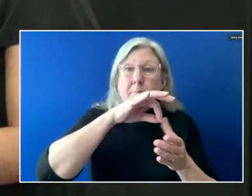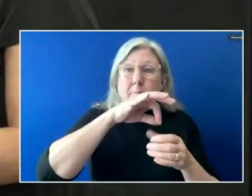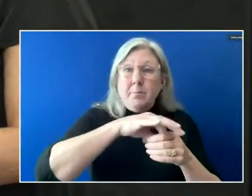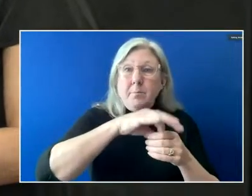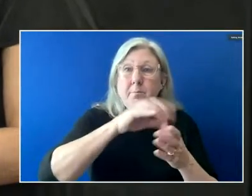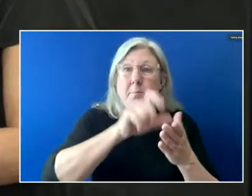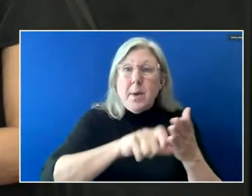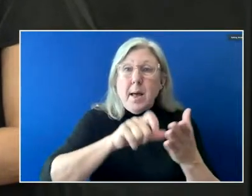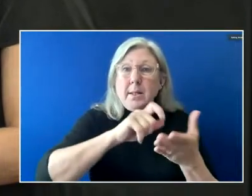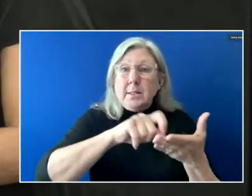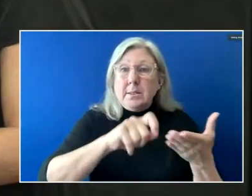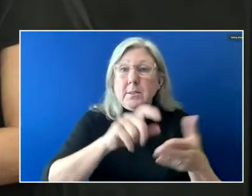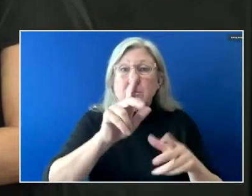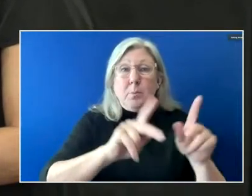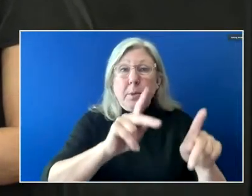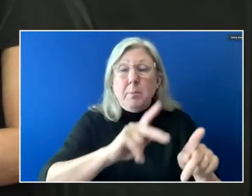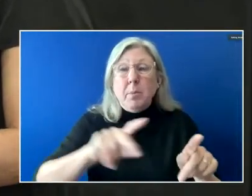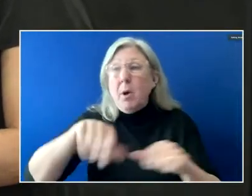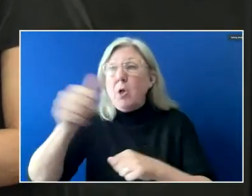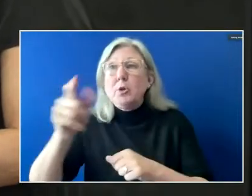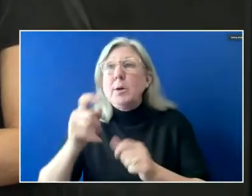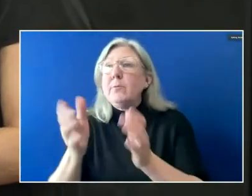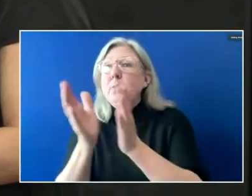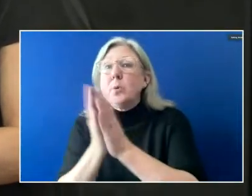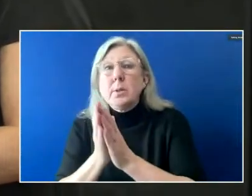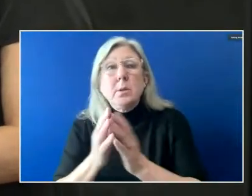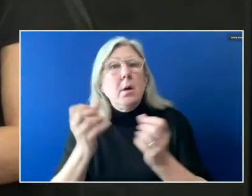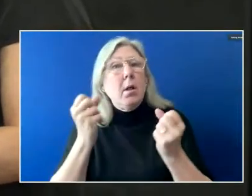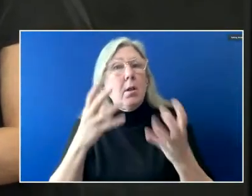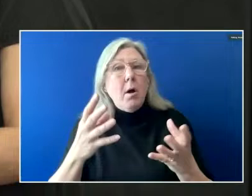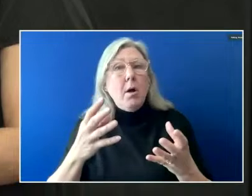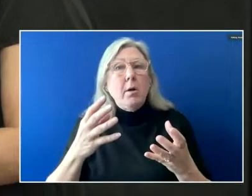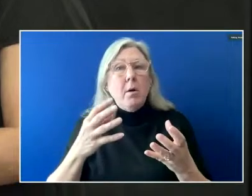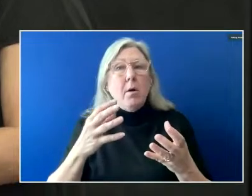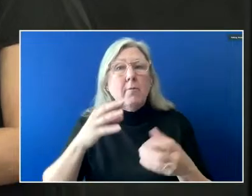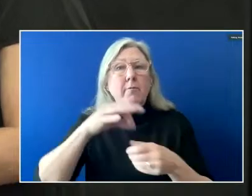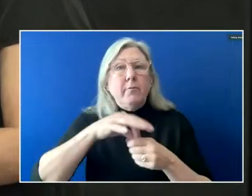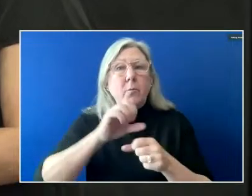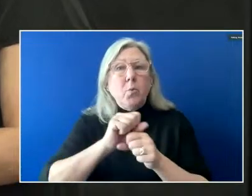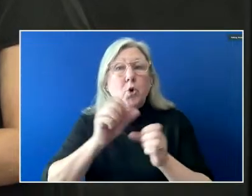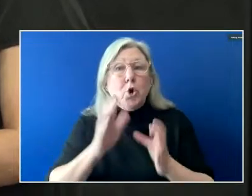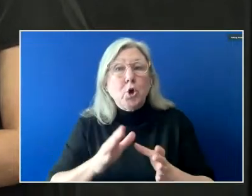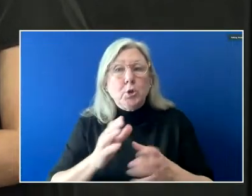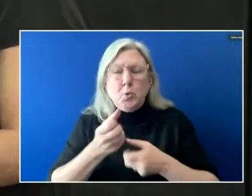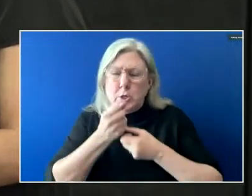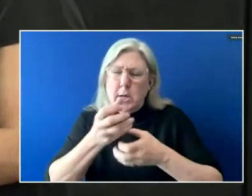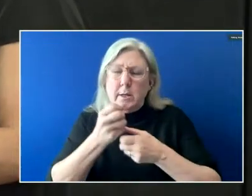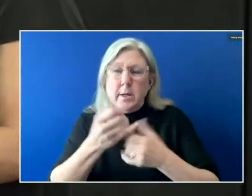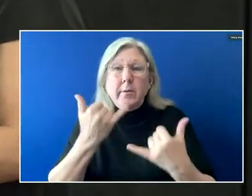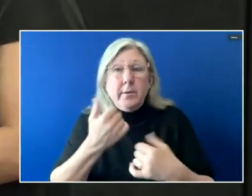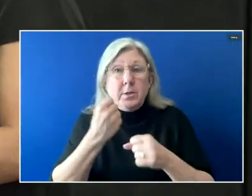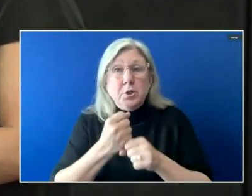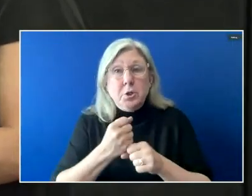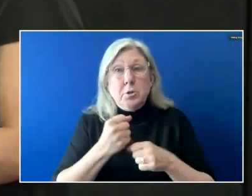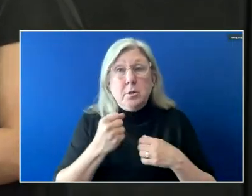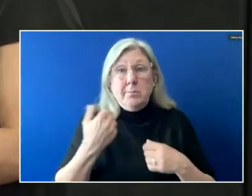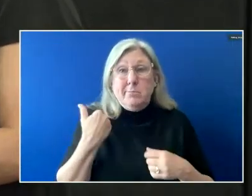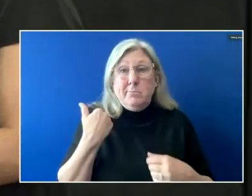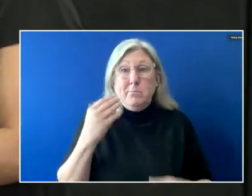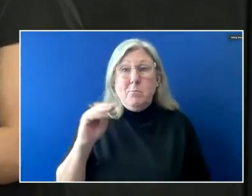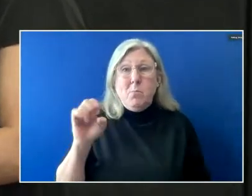poll workers um get yelled at this year um in March um I was